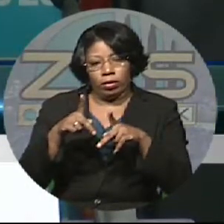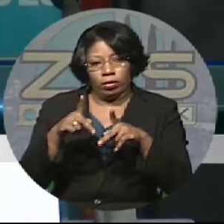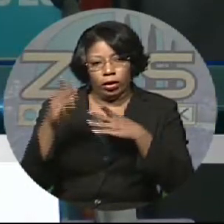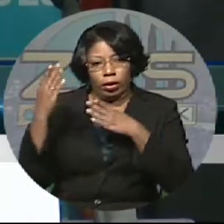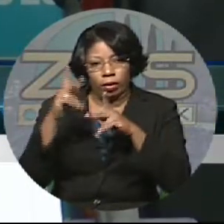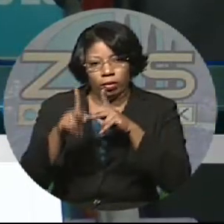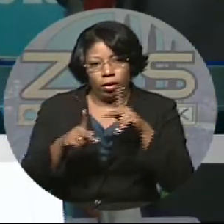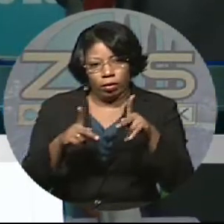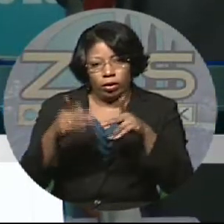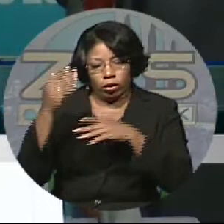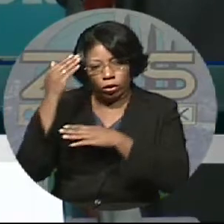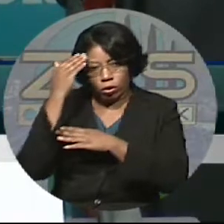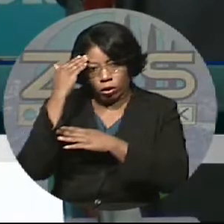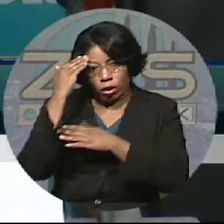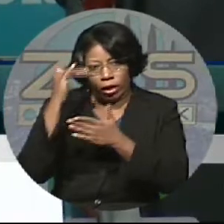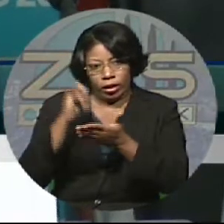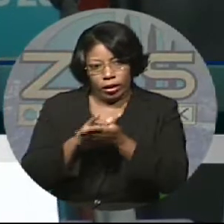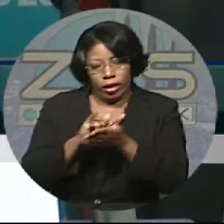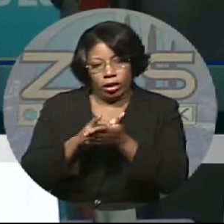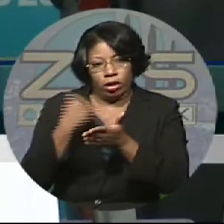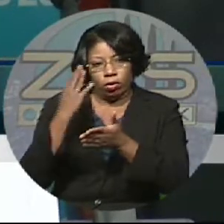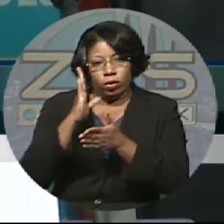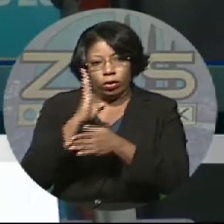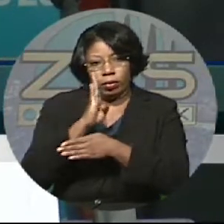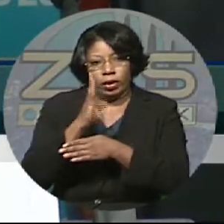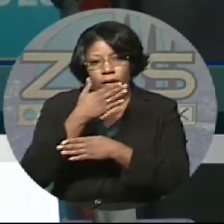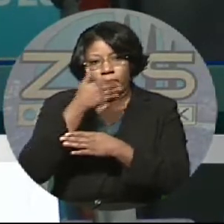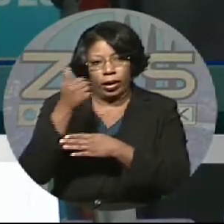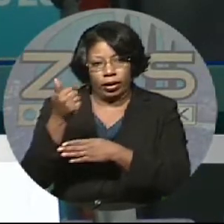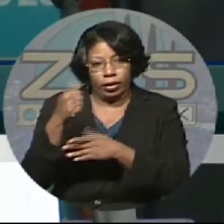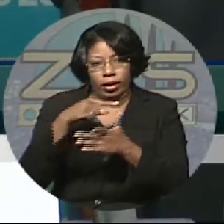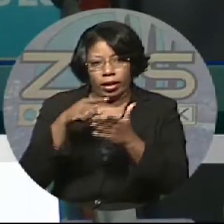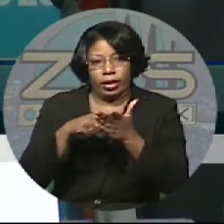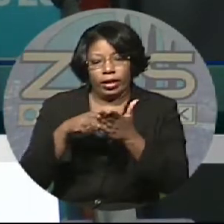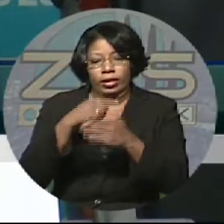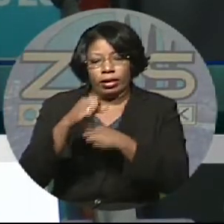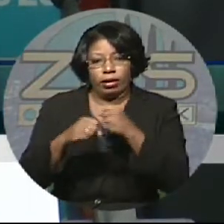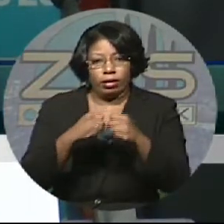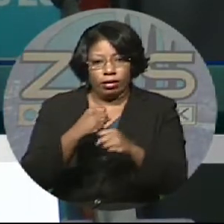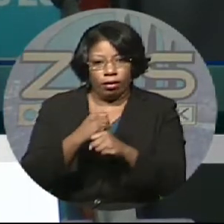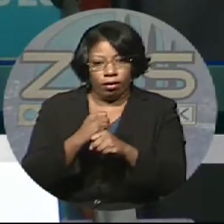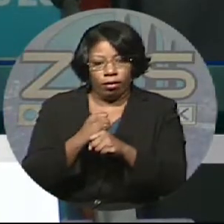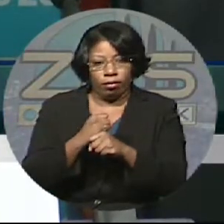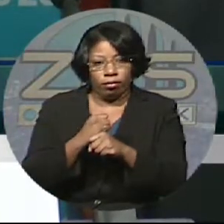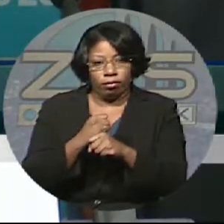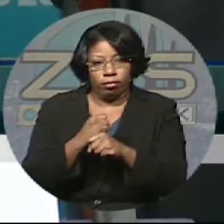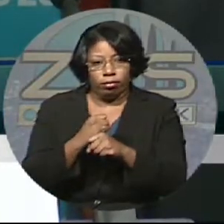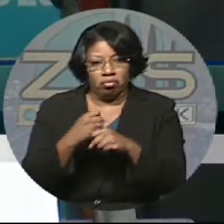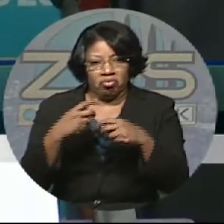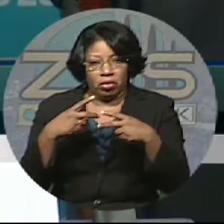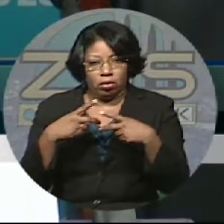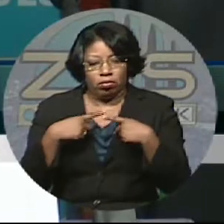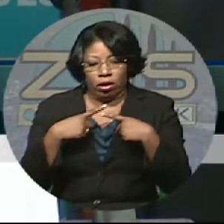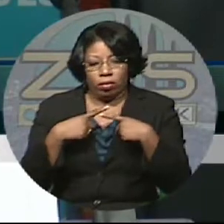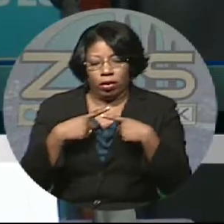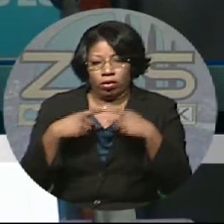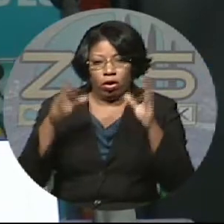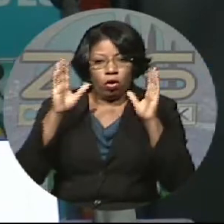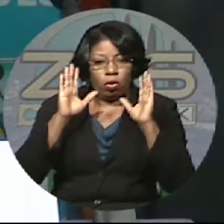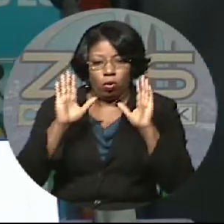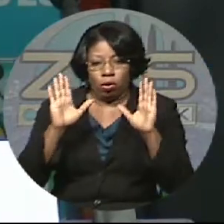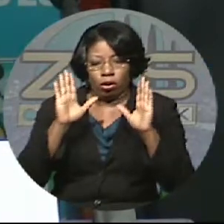we are going to be better this year. We had, I think, a wonderful learning